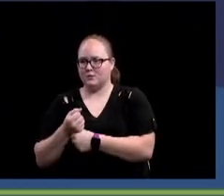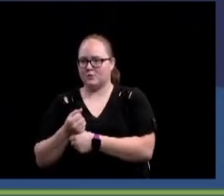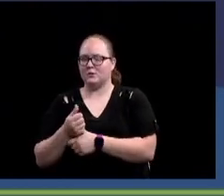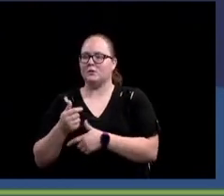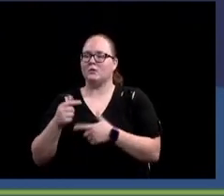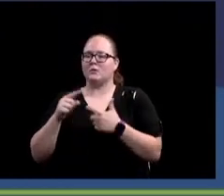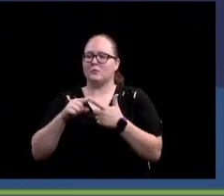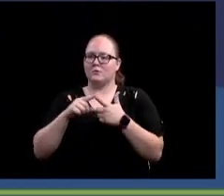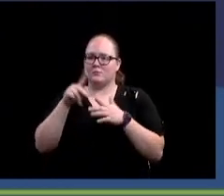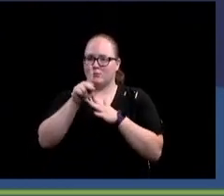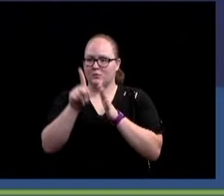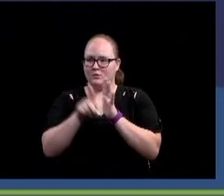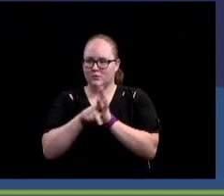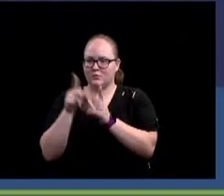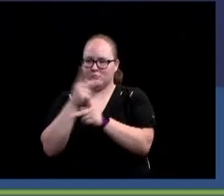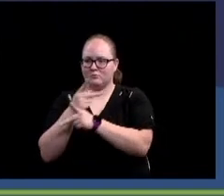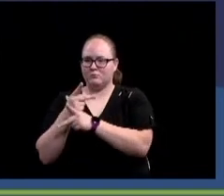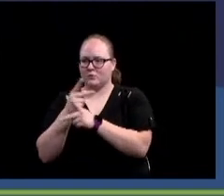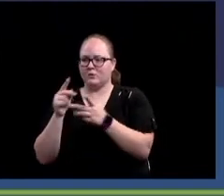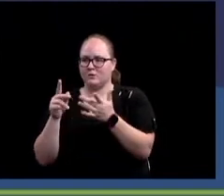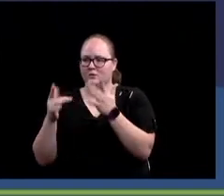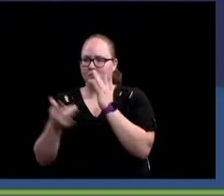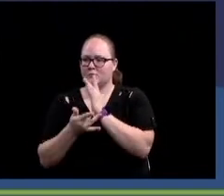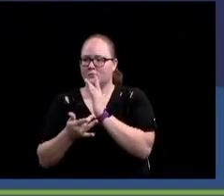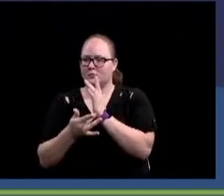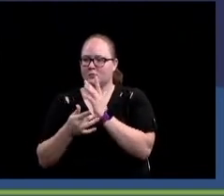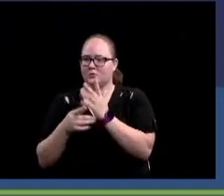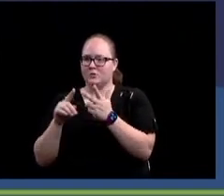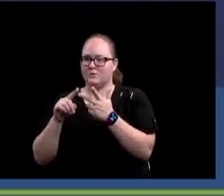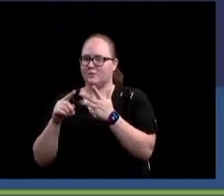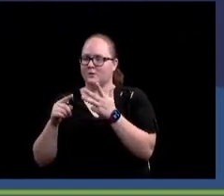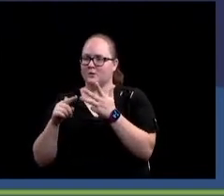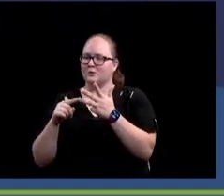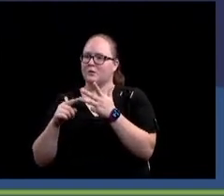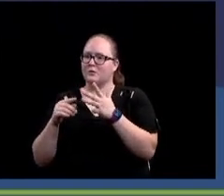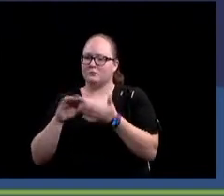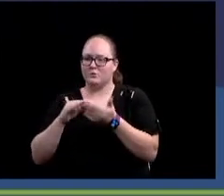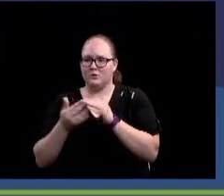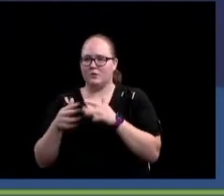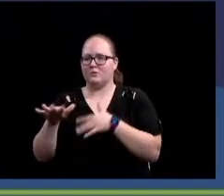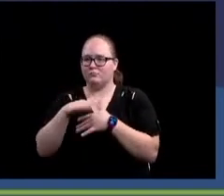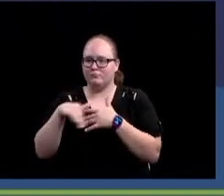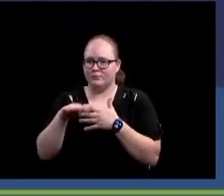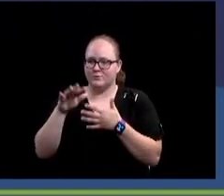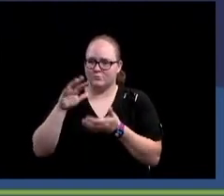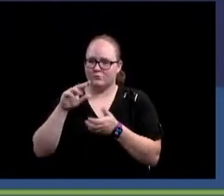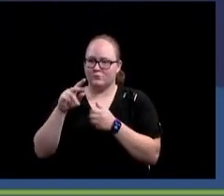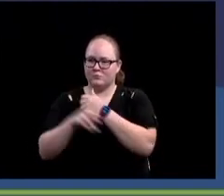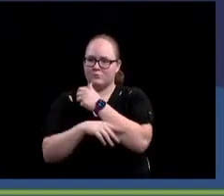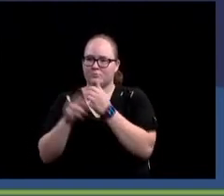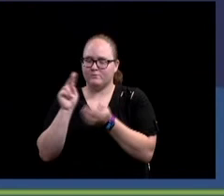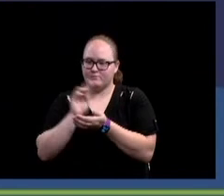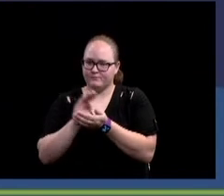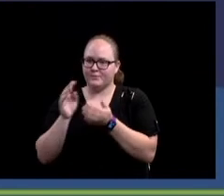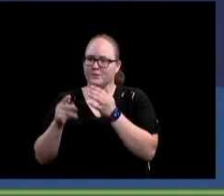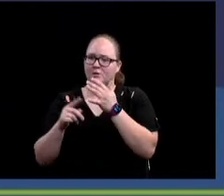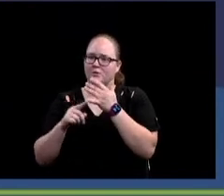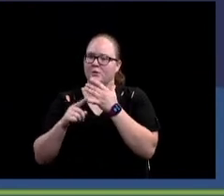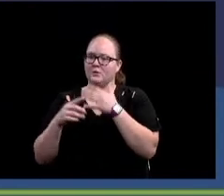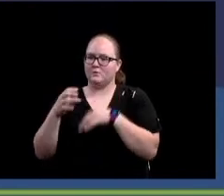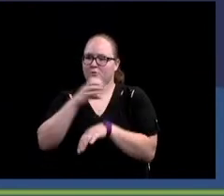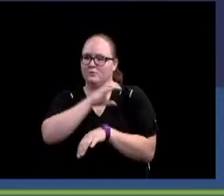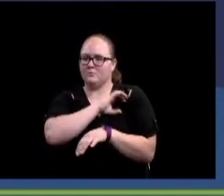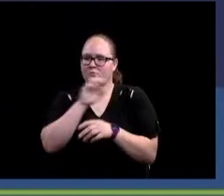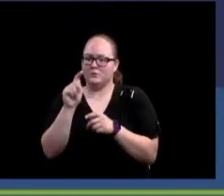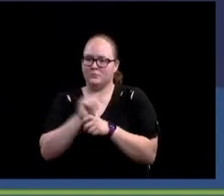media, community policing and crime reduction, officer training and education, and officer safety and wellness.